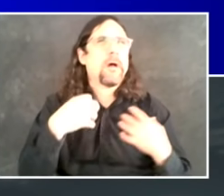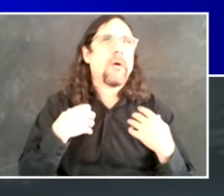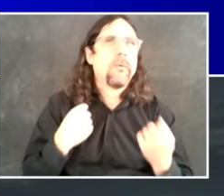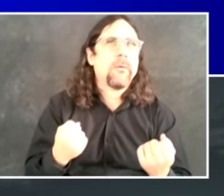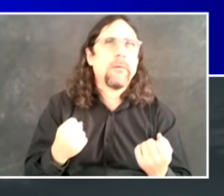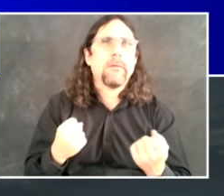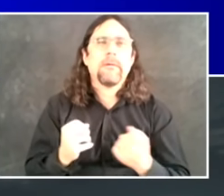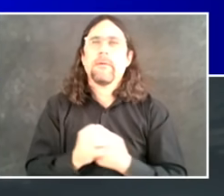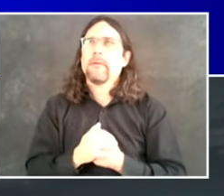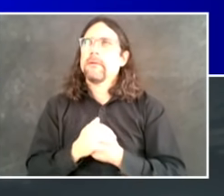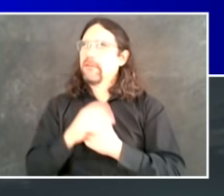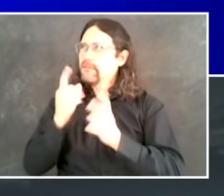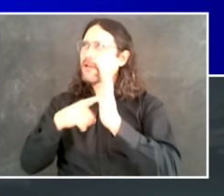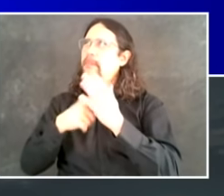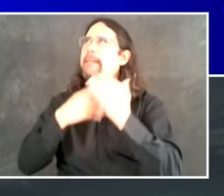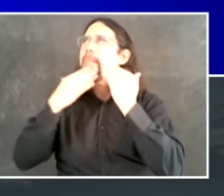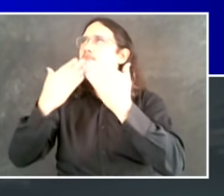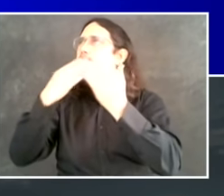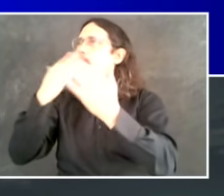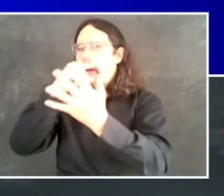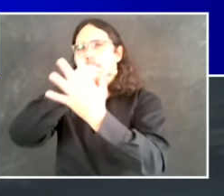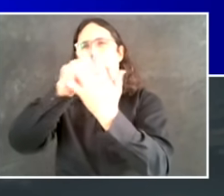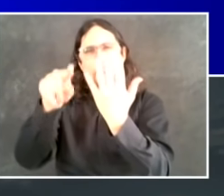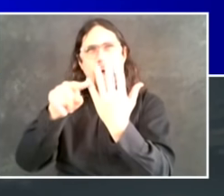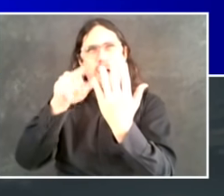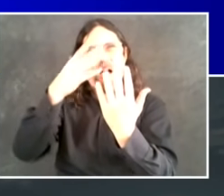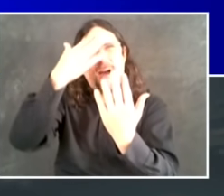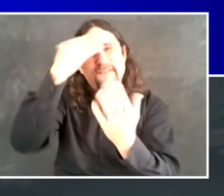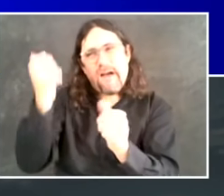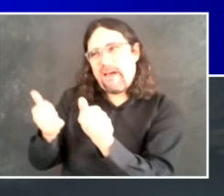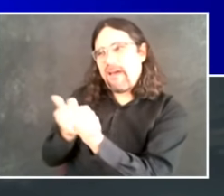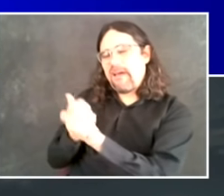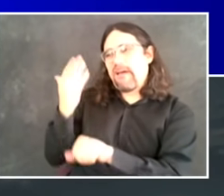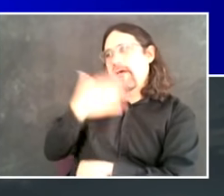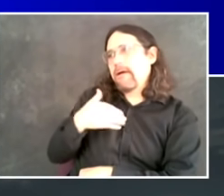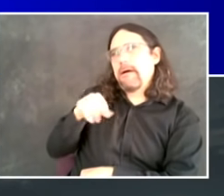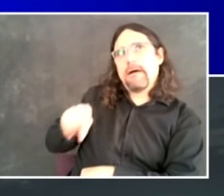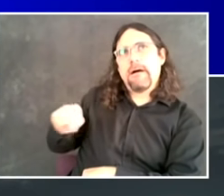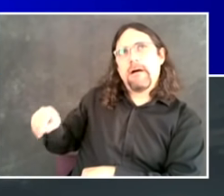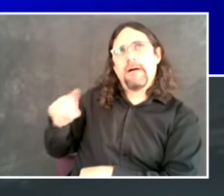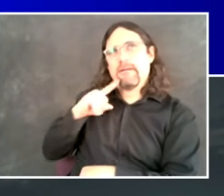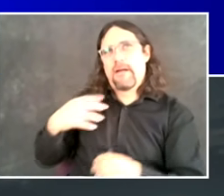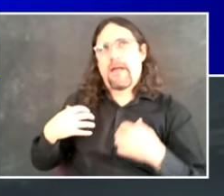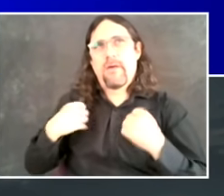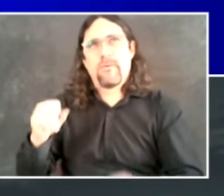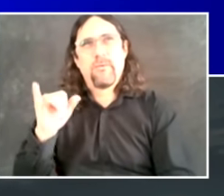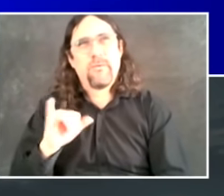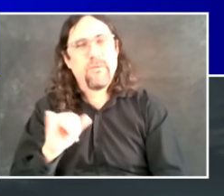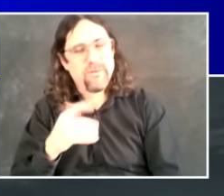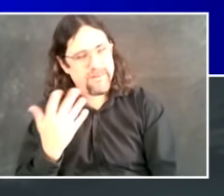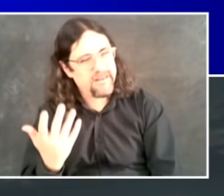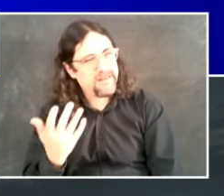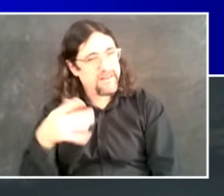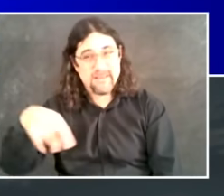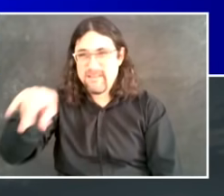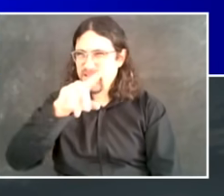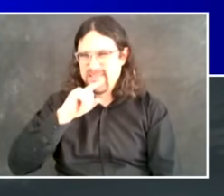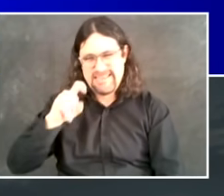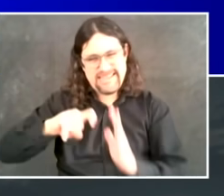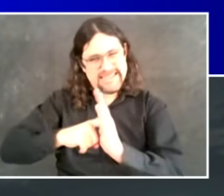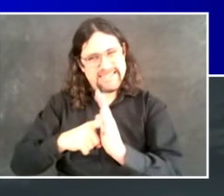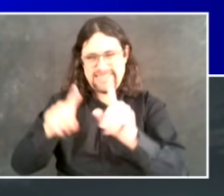lab workers. You only get the answer to the test because of them. And we only find the ways that we can fight back